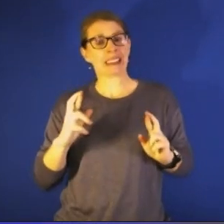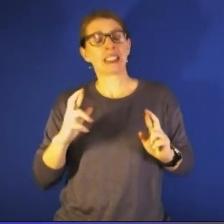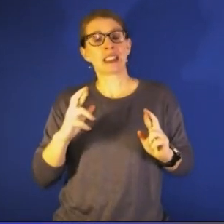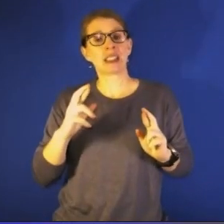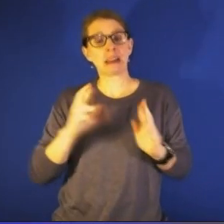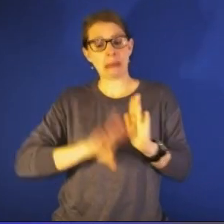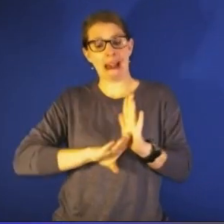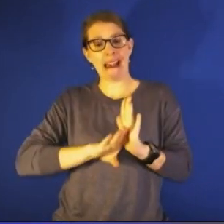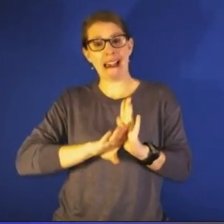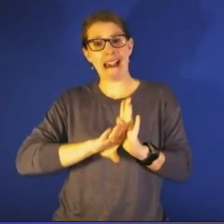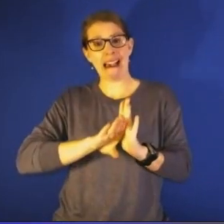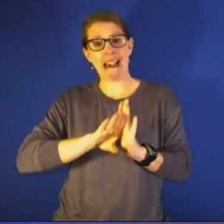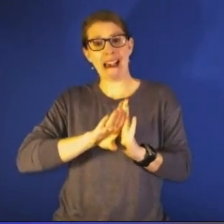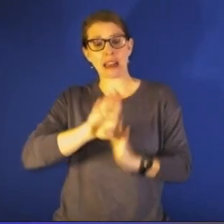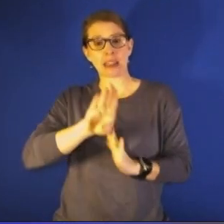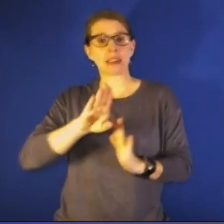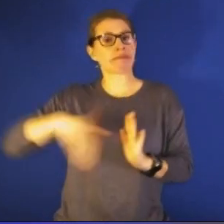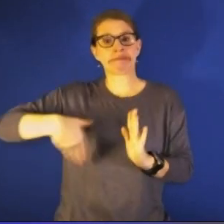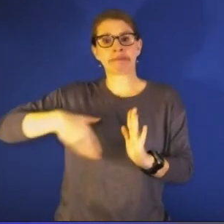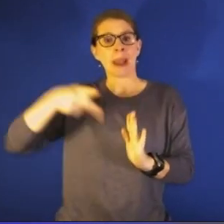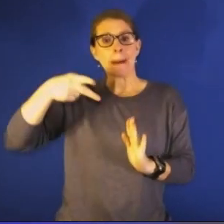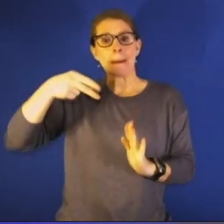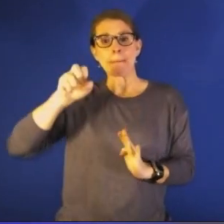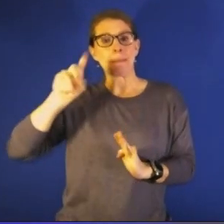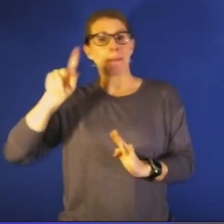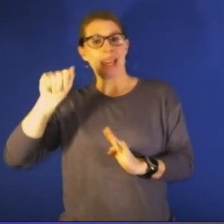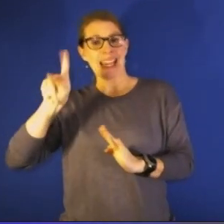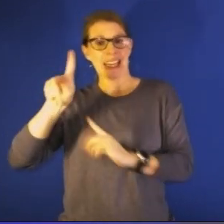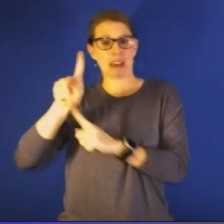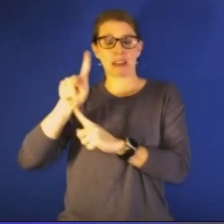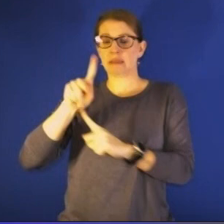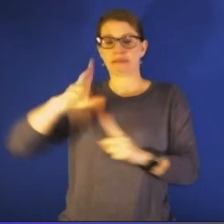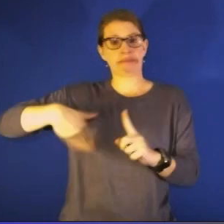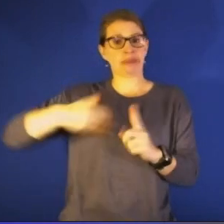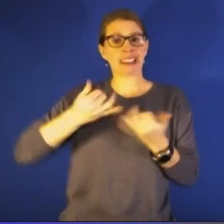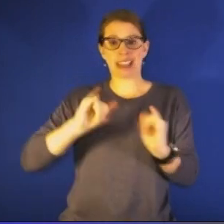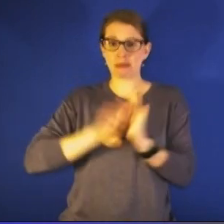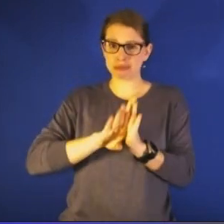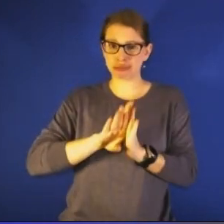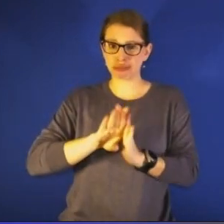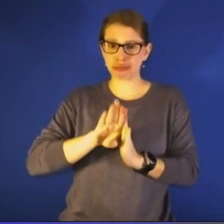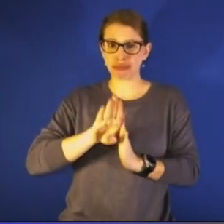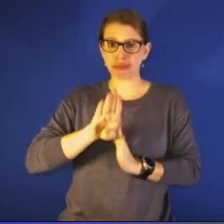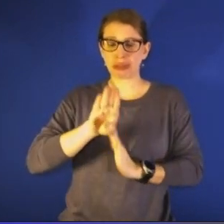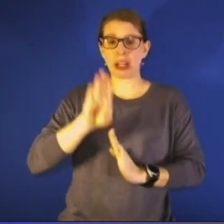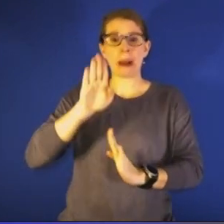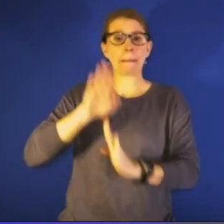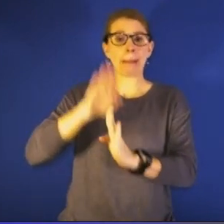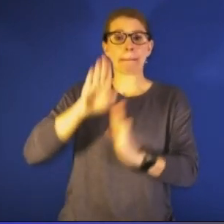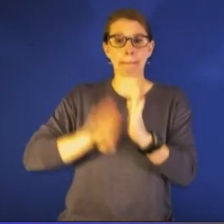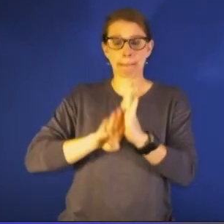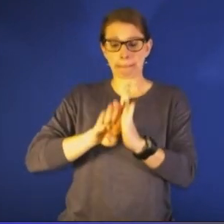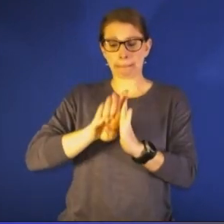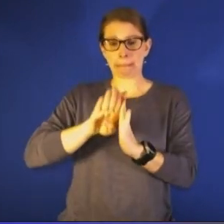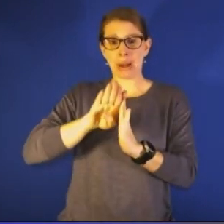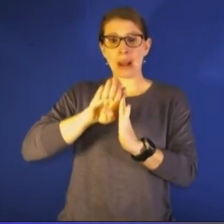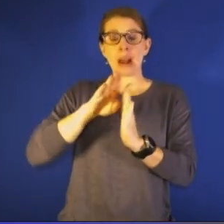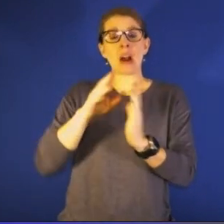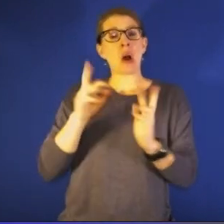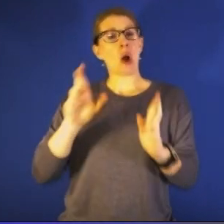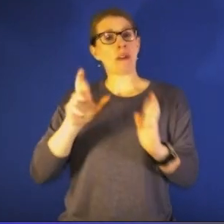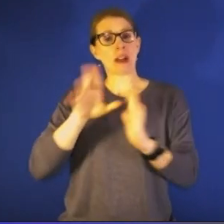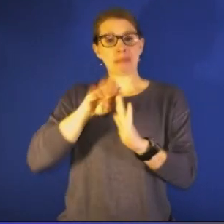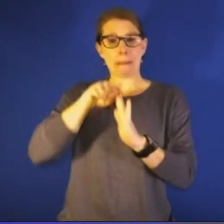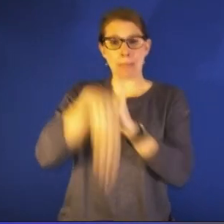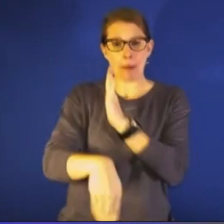and it hasn't reached a peak yet because you can see the map still continuing to rise, as it peaks, maybe it'll have the same rapid fall we saw in South